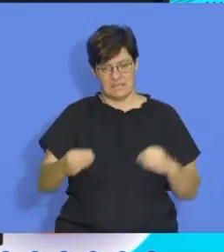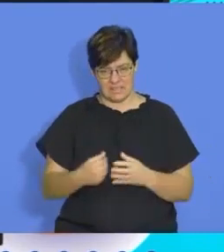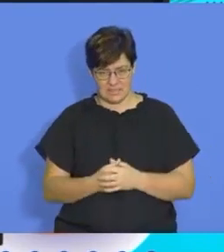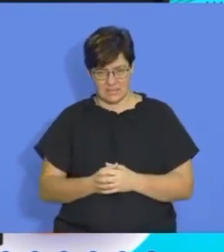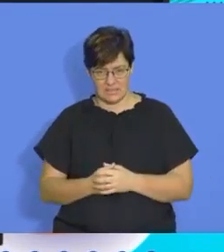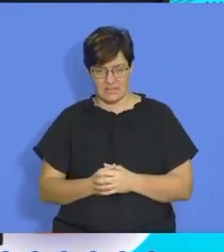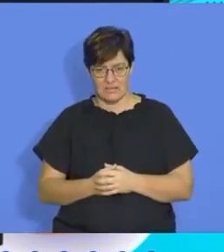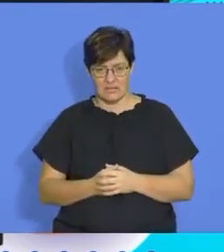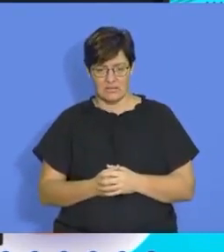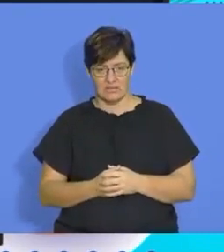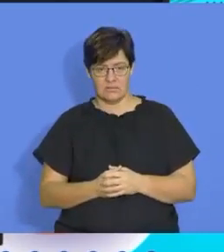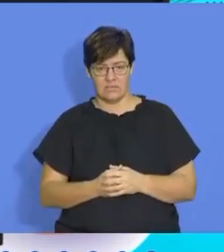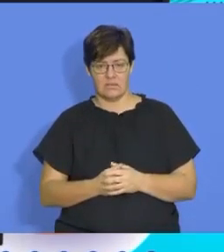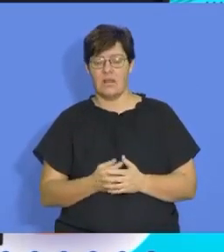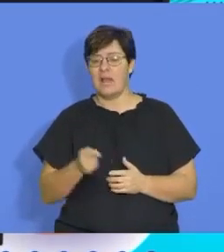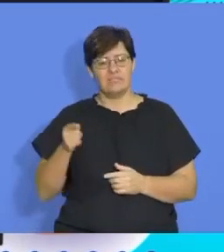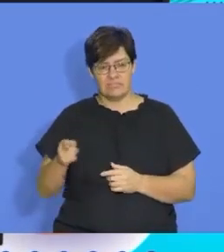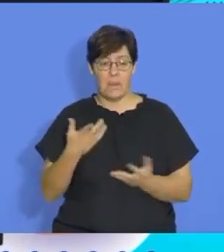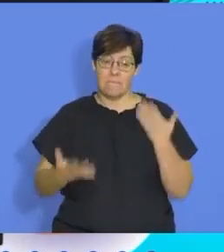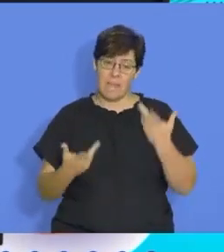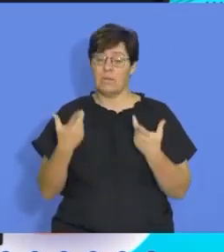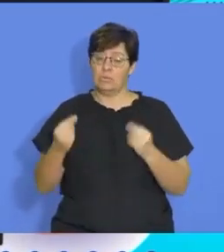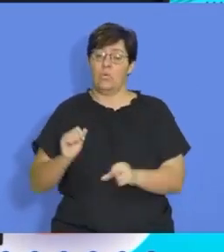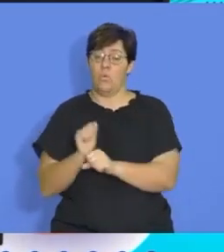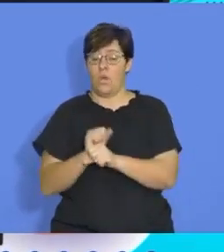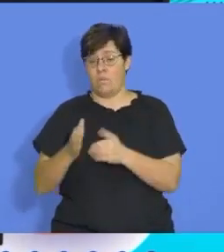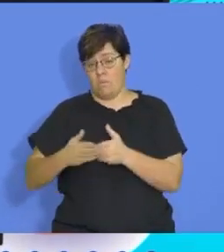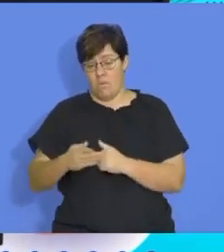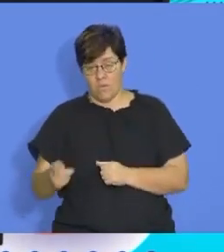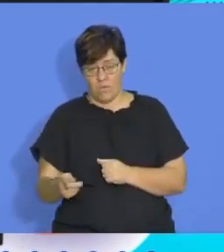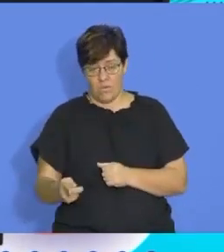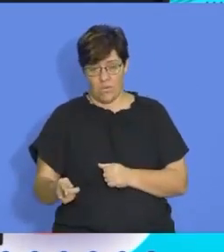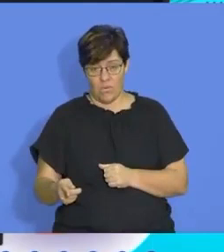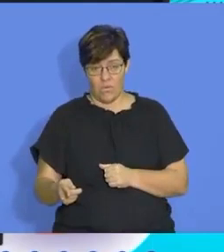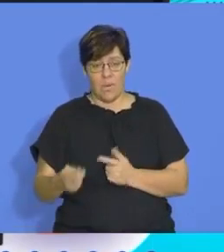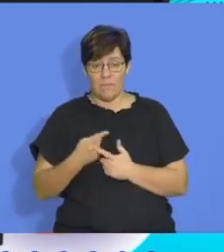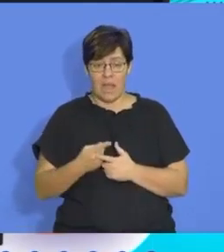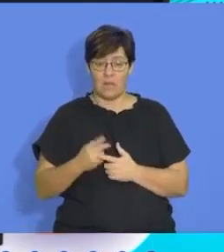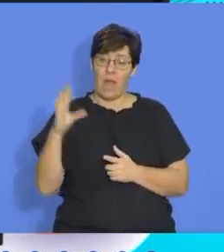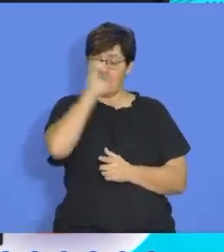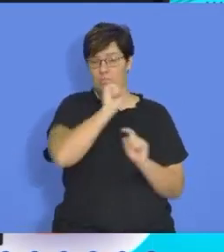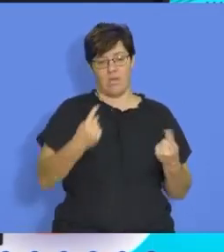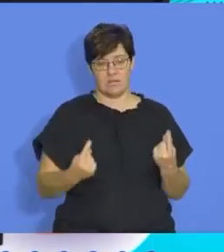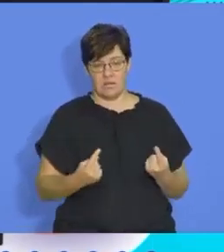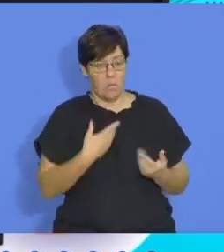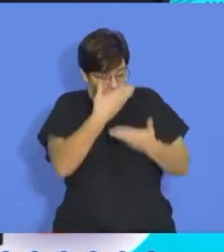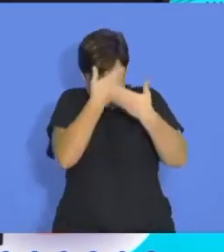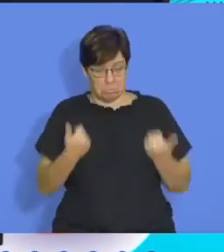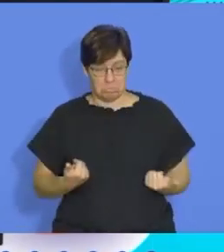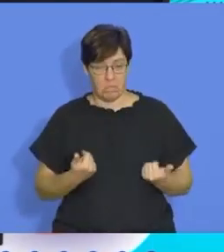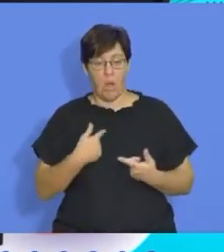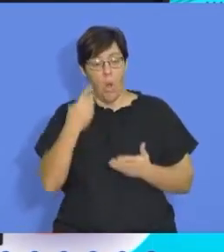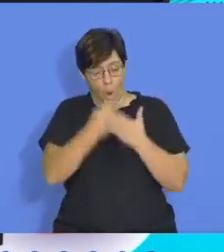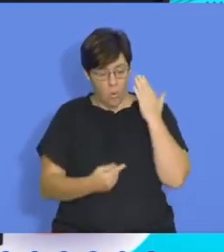the business on a daily basis, and so on. Candace could be doing more work, but remember, we can't make that assumption. We